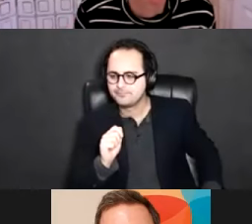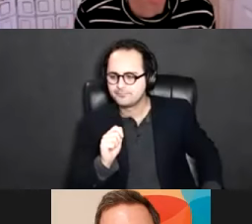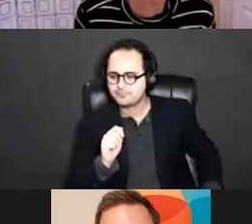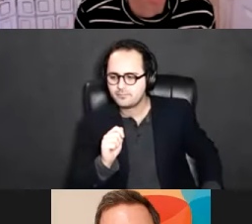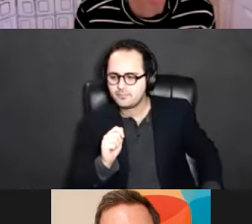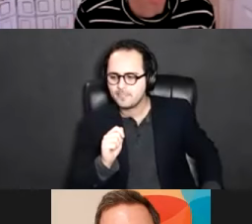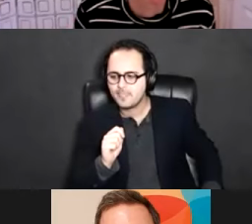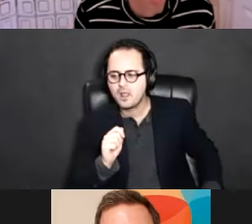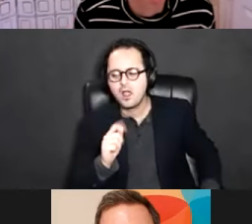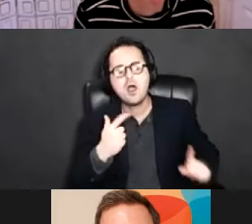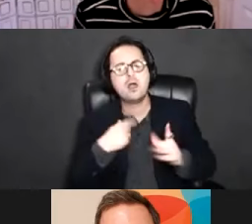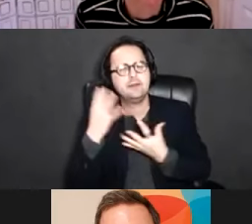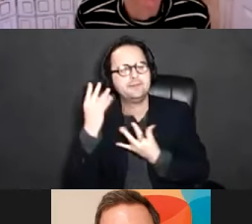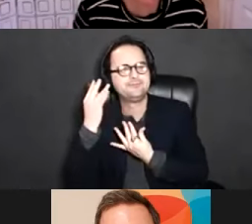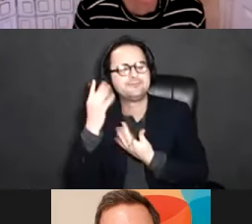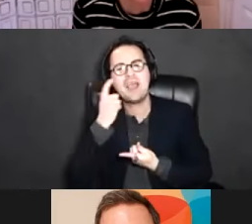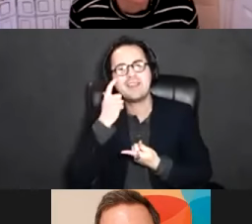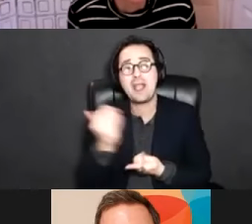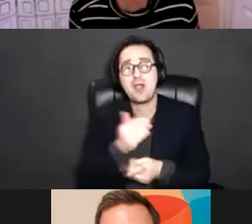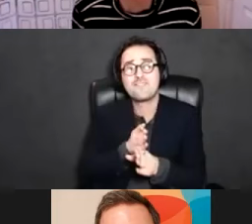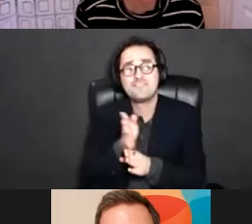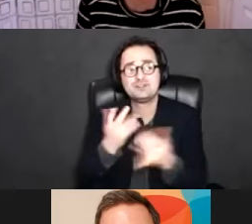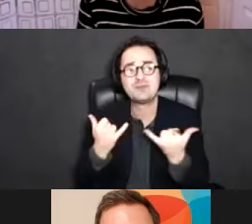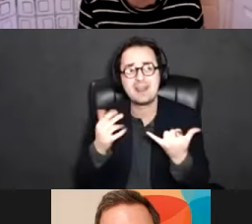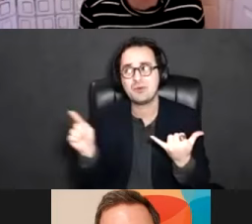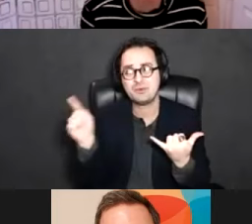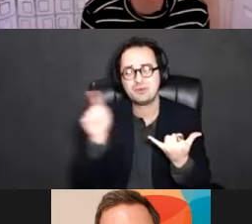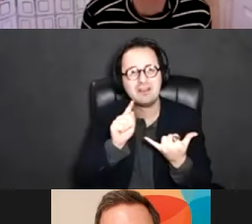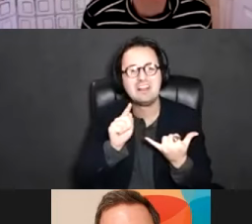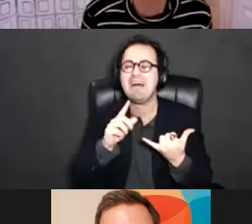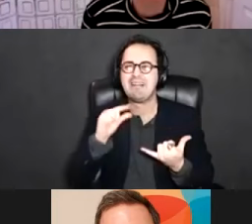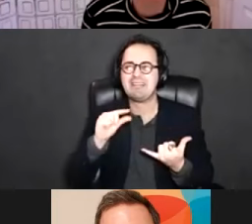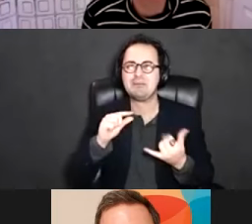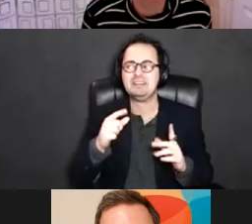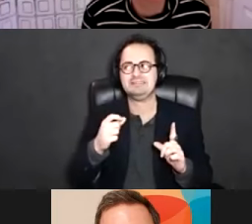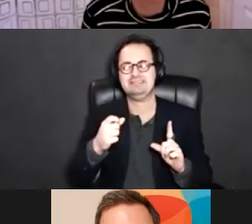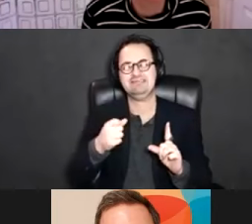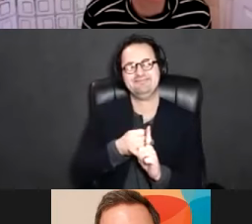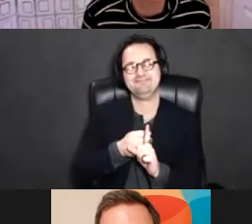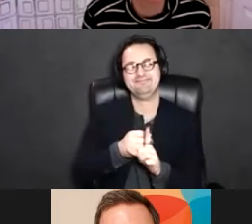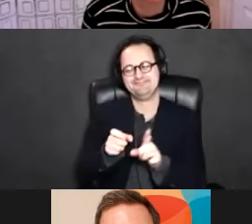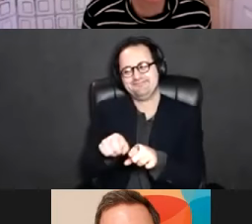I think our field has kind of misguided itself in some ways, and